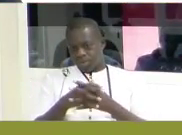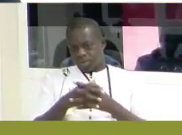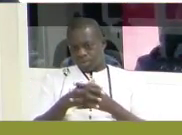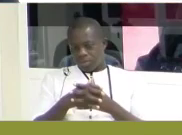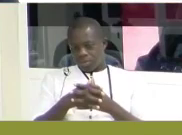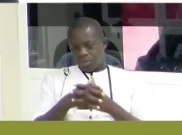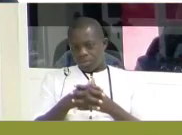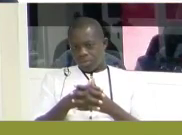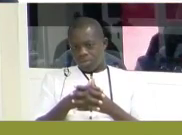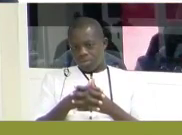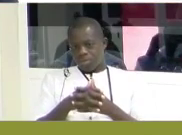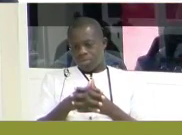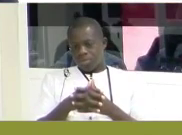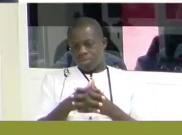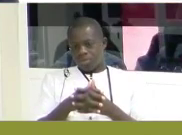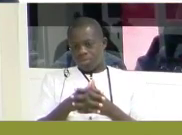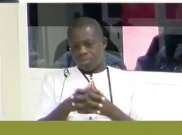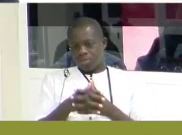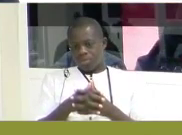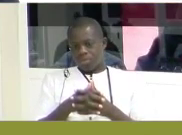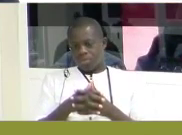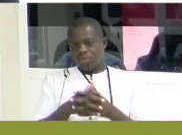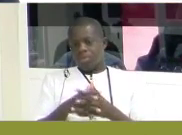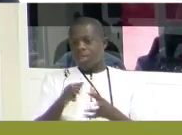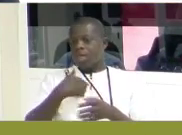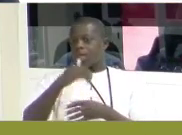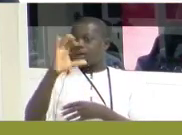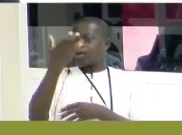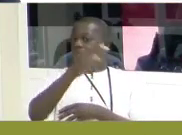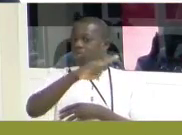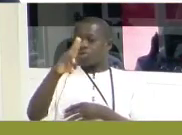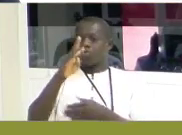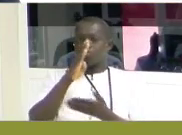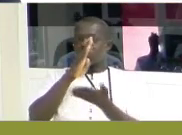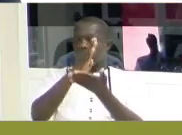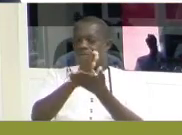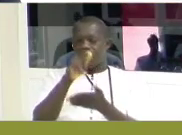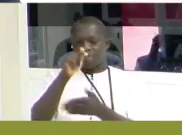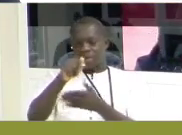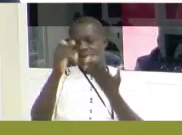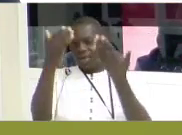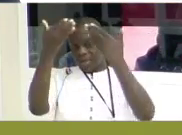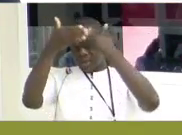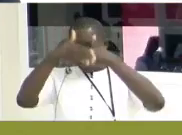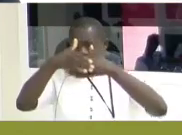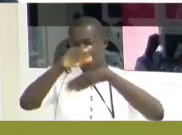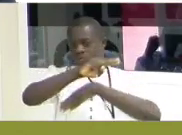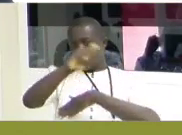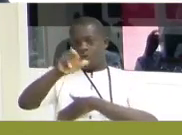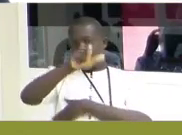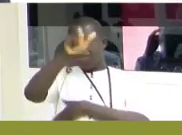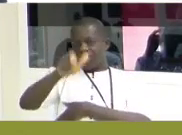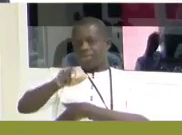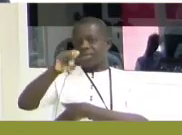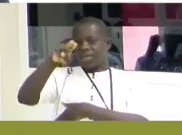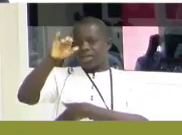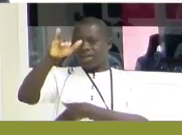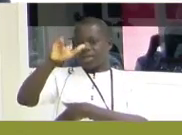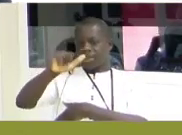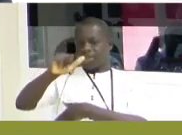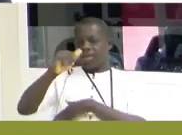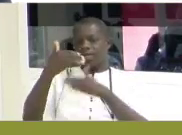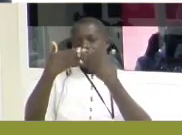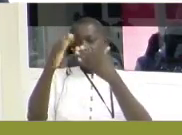I couldn't confirm that night because none of the NIA operatives said anything to me. But I heard my colleagues